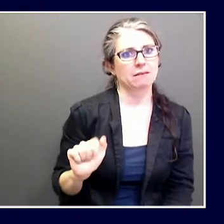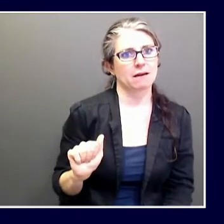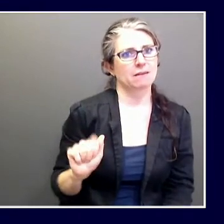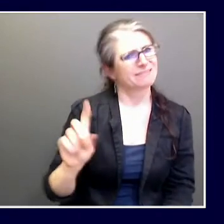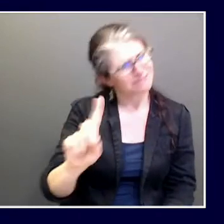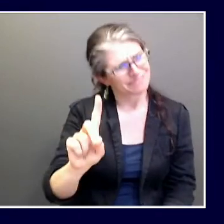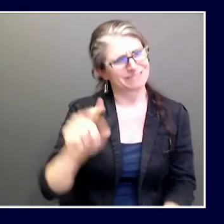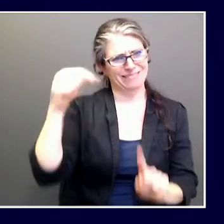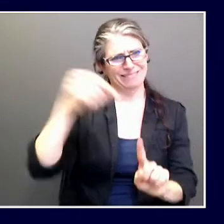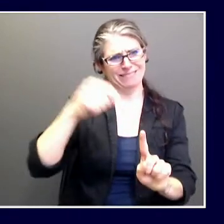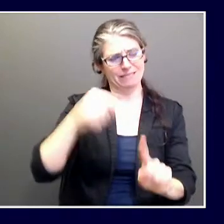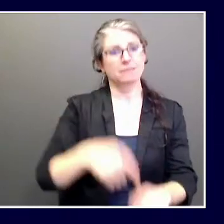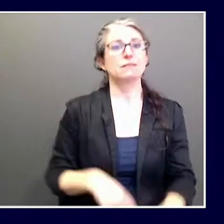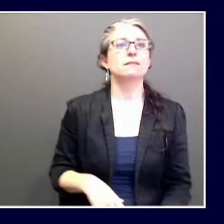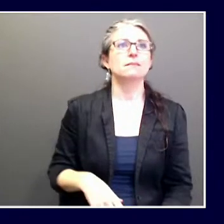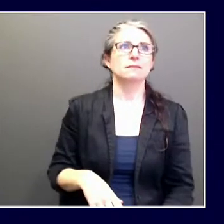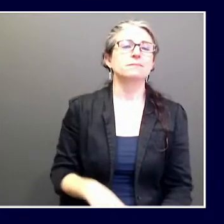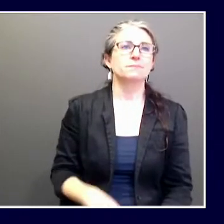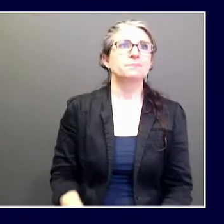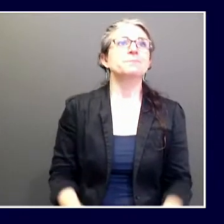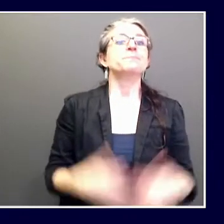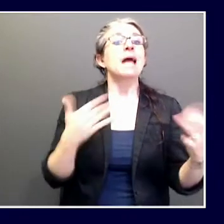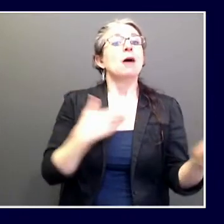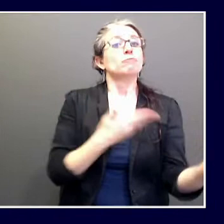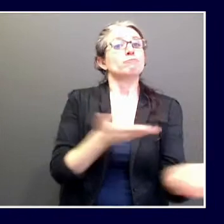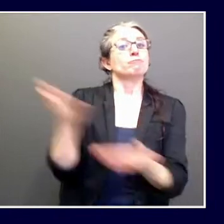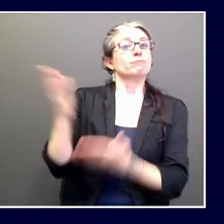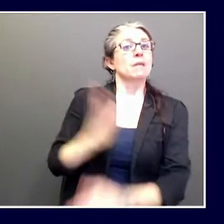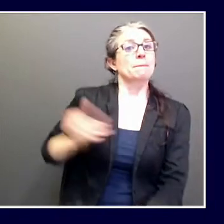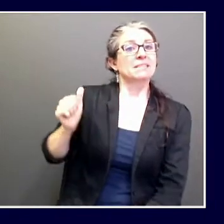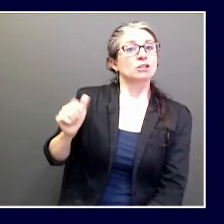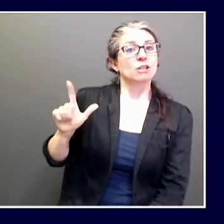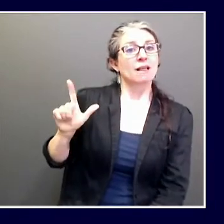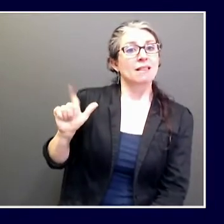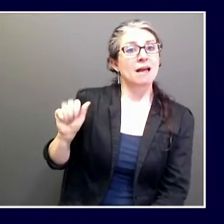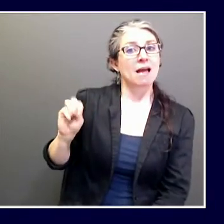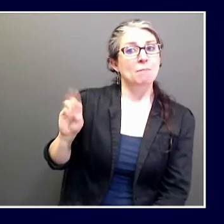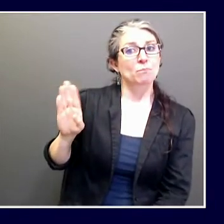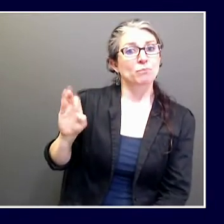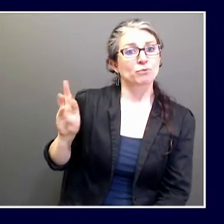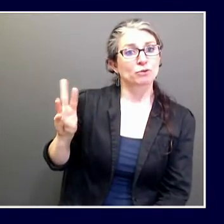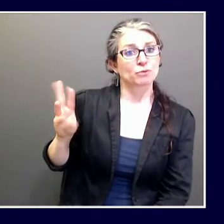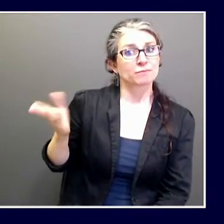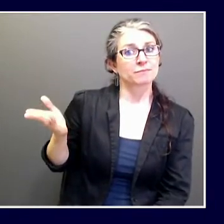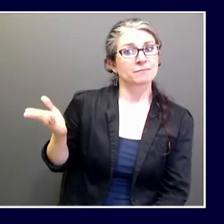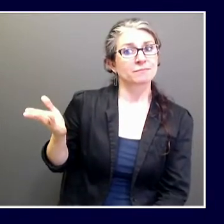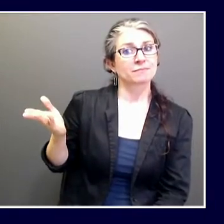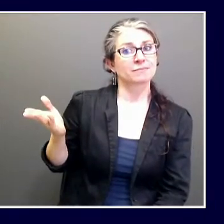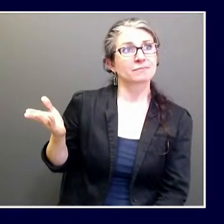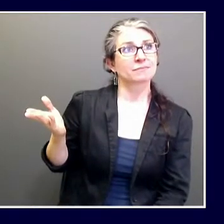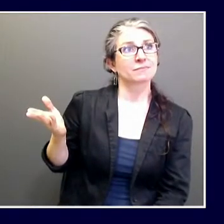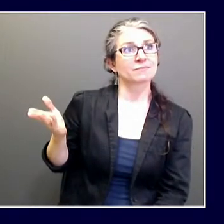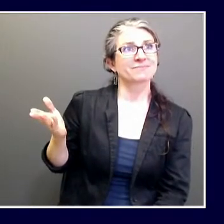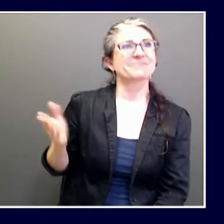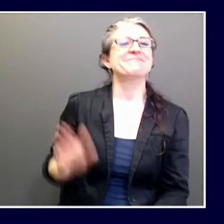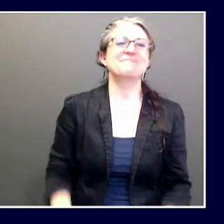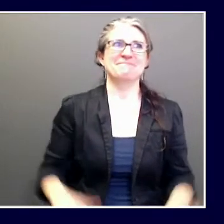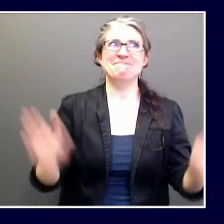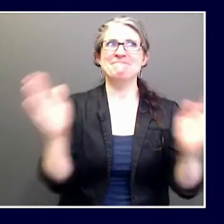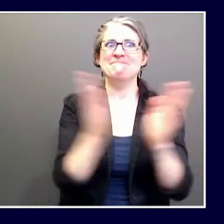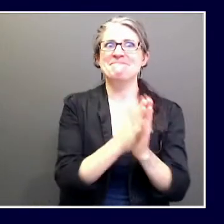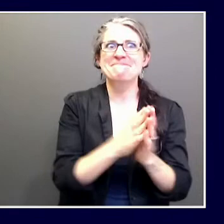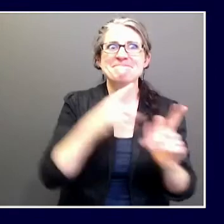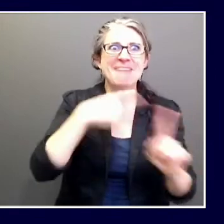of notes. Thank you, Director Shah. And to turn to some good news, last month, the Maine Department of Health and